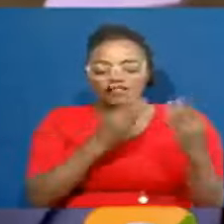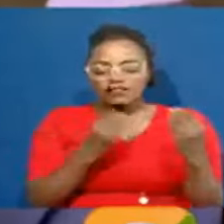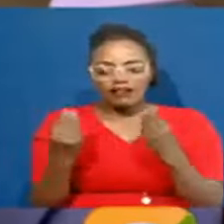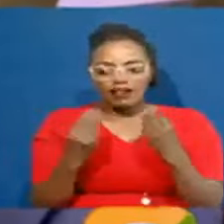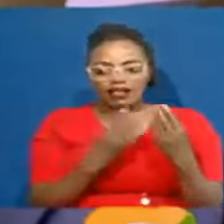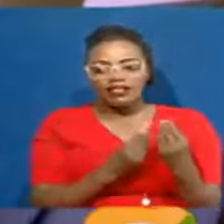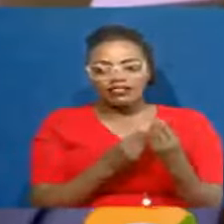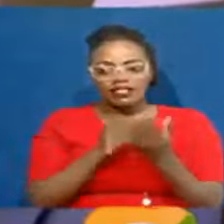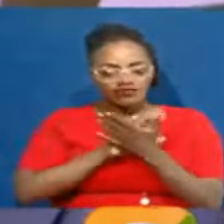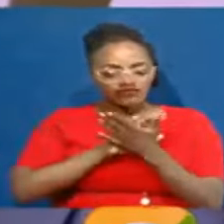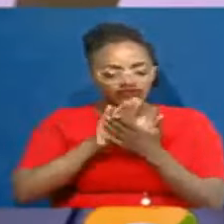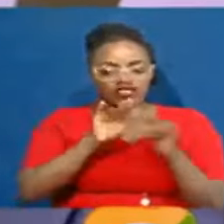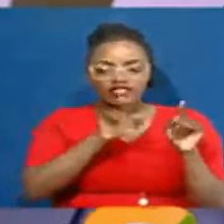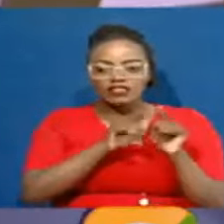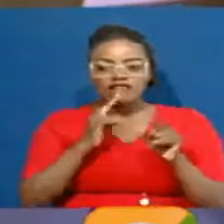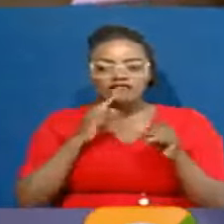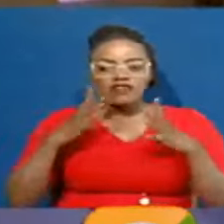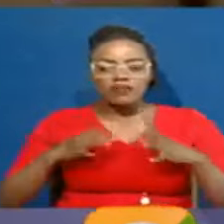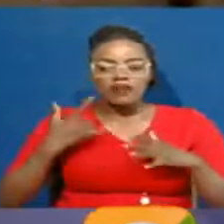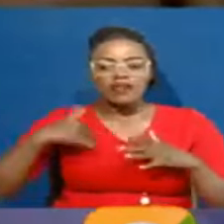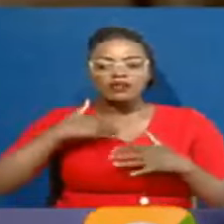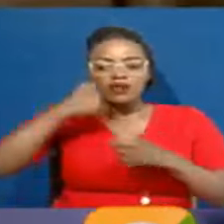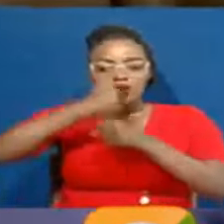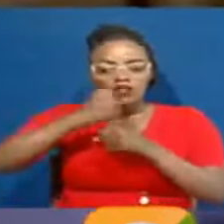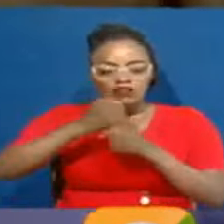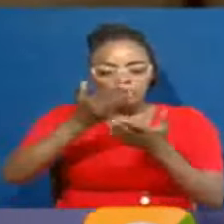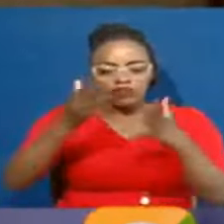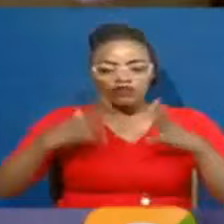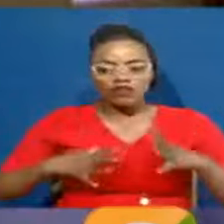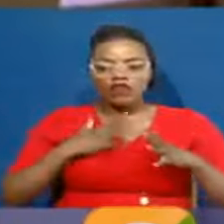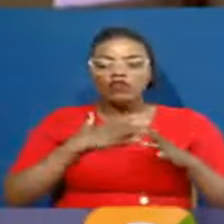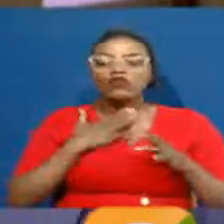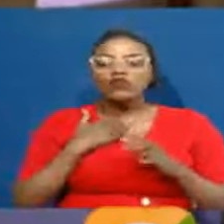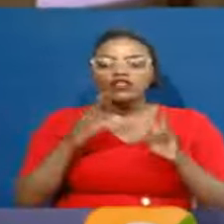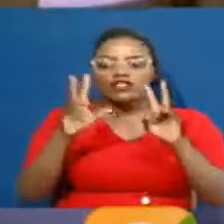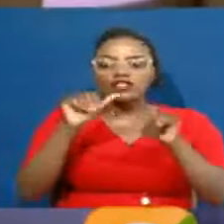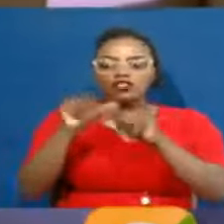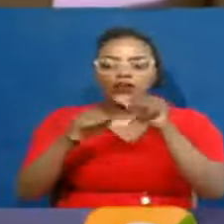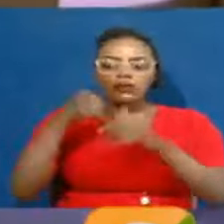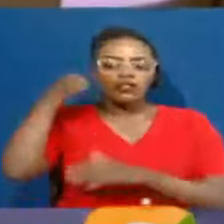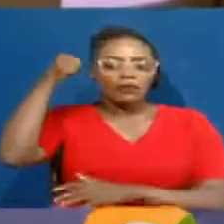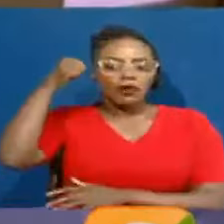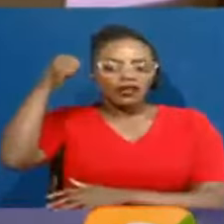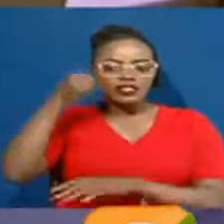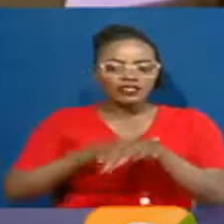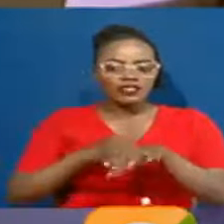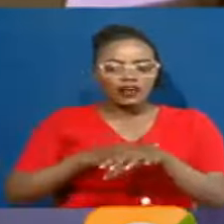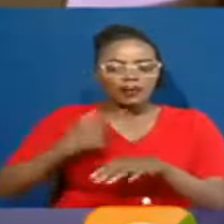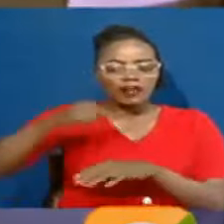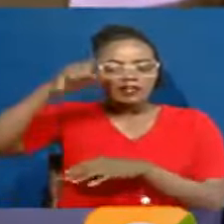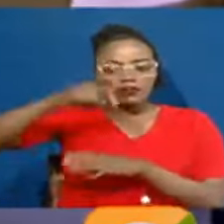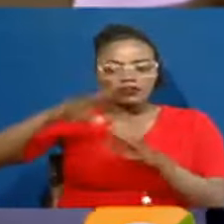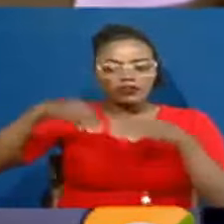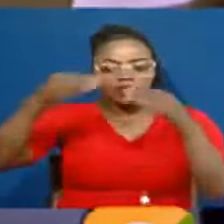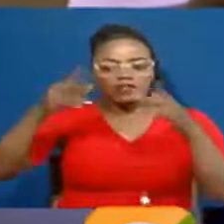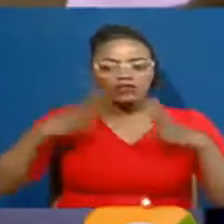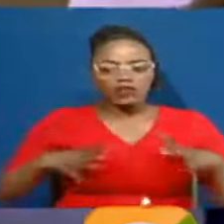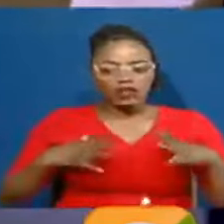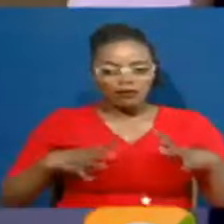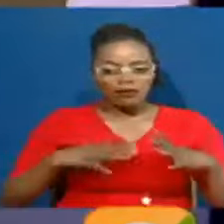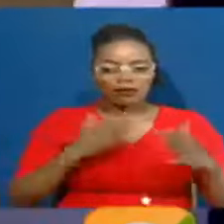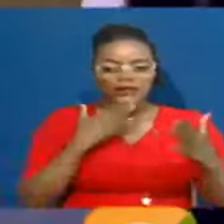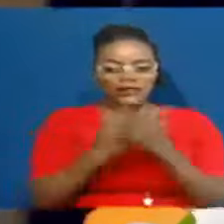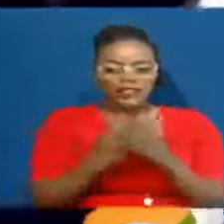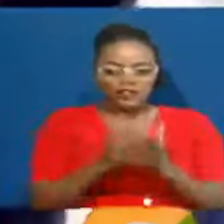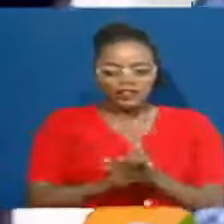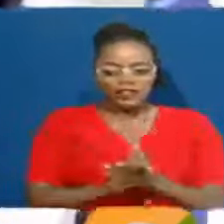and we tell the people that we want to work for them. We don't want the issues of making politics during the time we are supposed to be delivering to the people. Thank you. Thank you